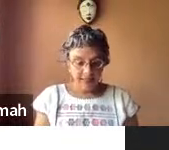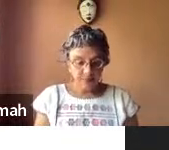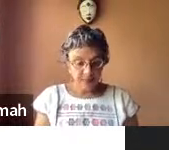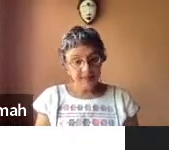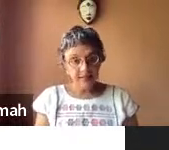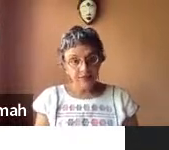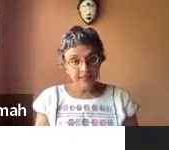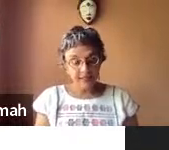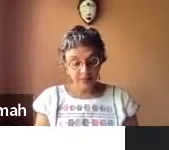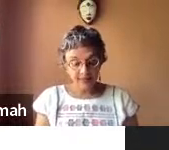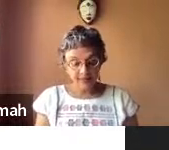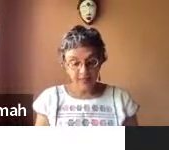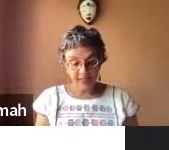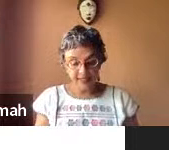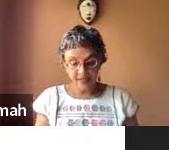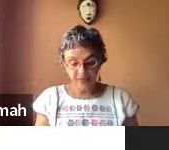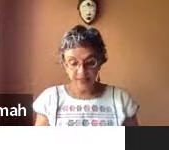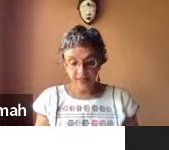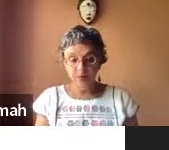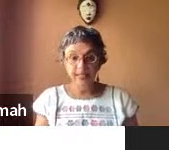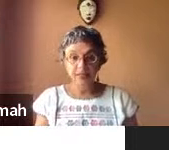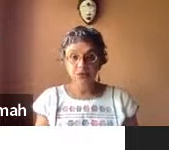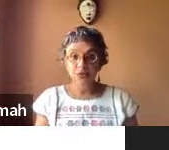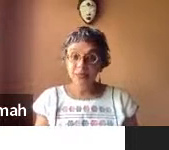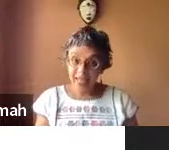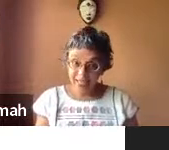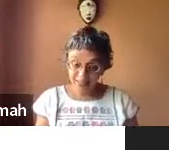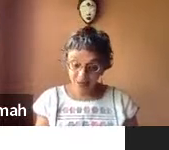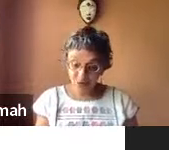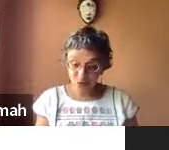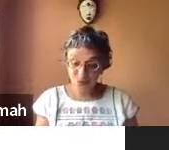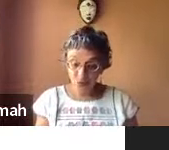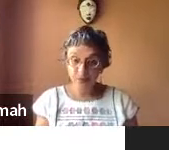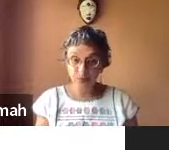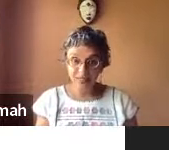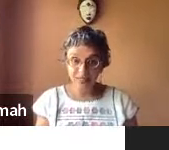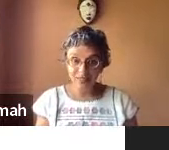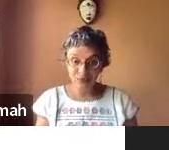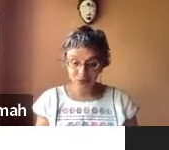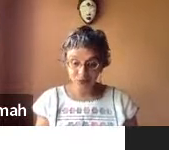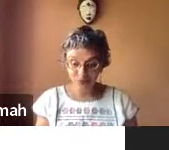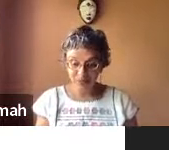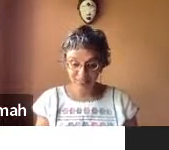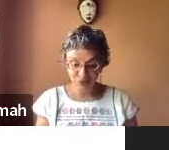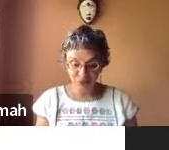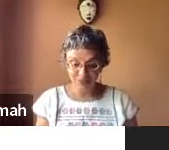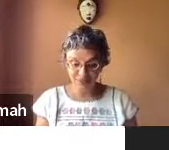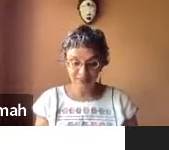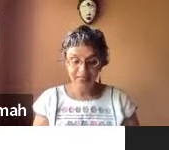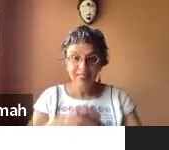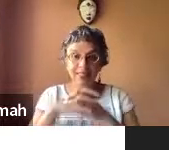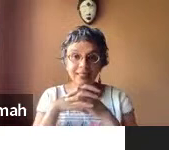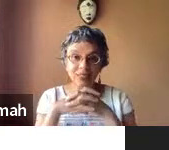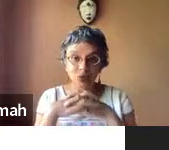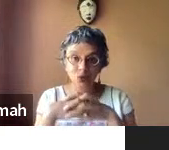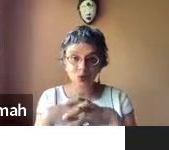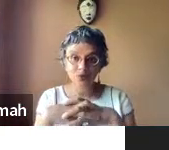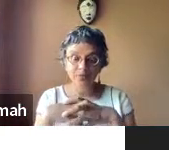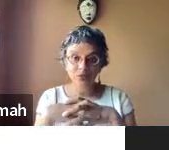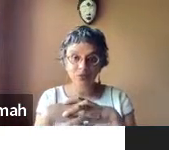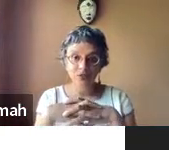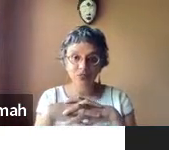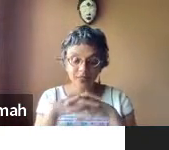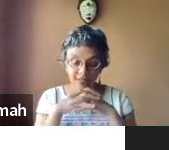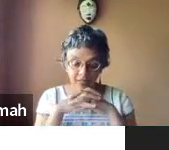The estimates of disability rates in Africa range from 10 to 40% of the population. These are